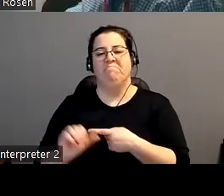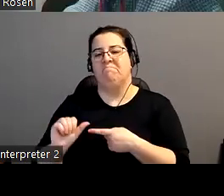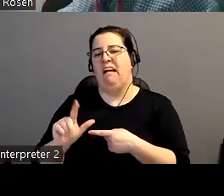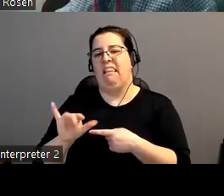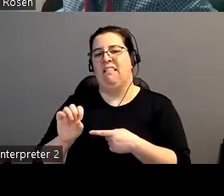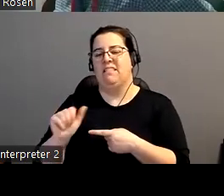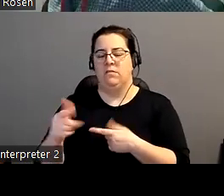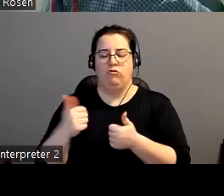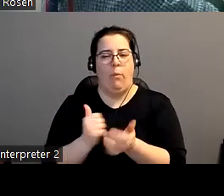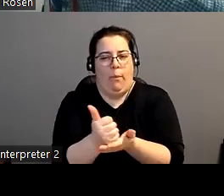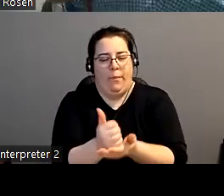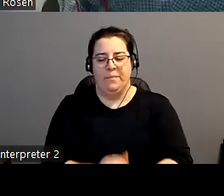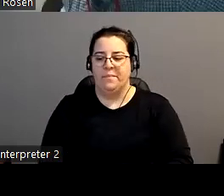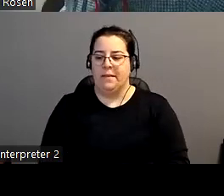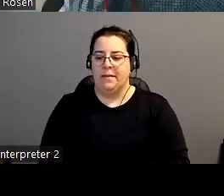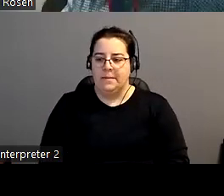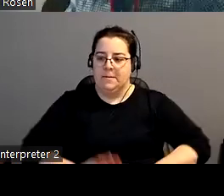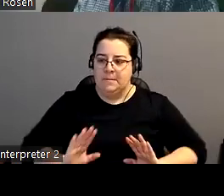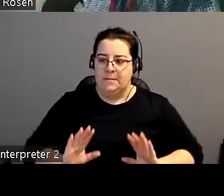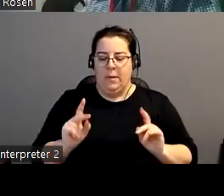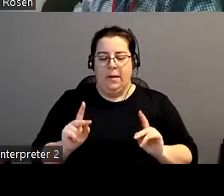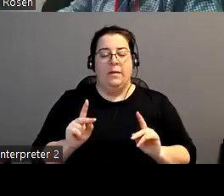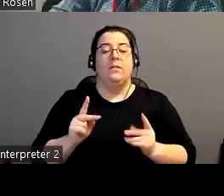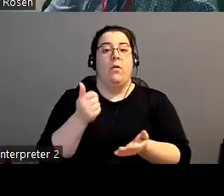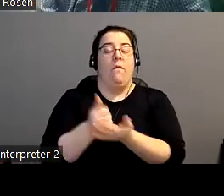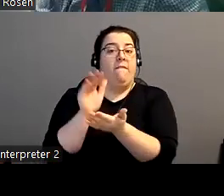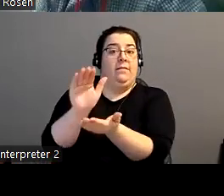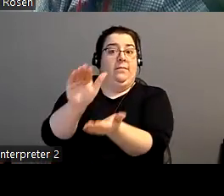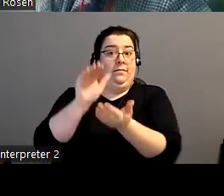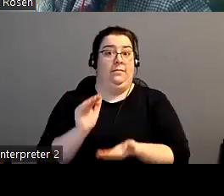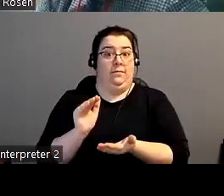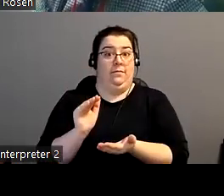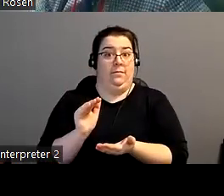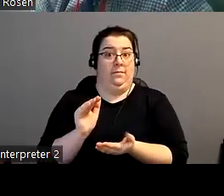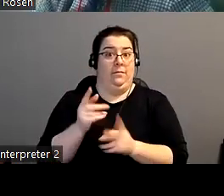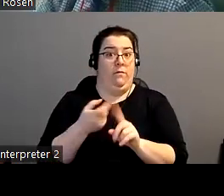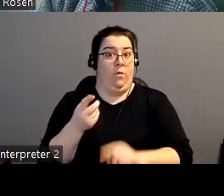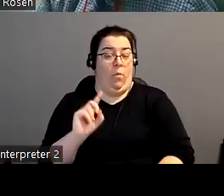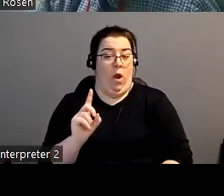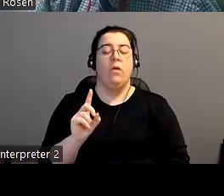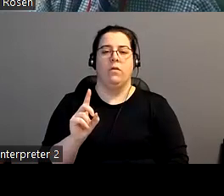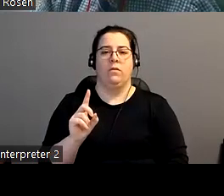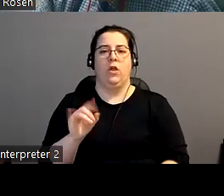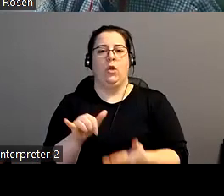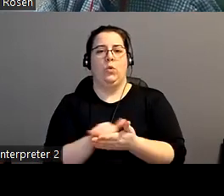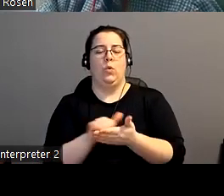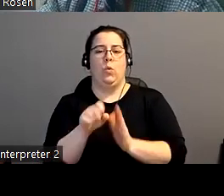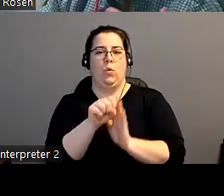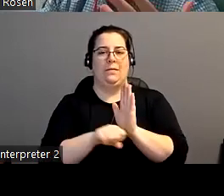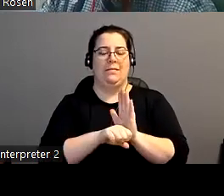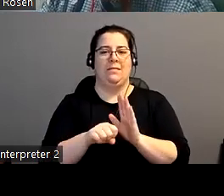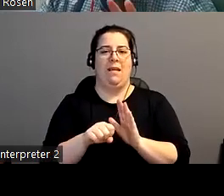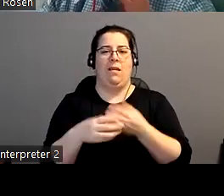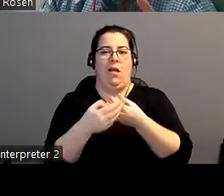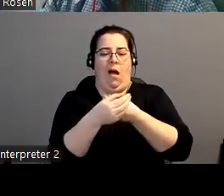So then we were funded more recently by the New York State Office for Victim Services. There's